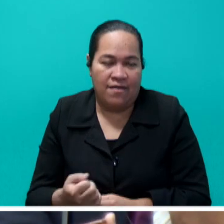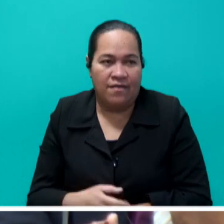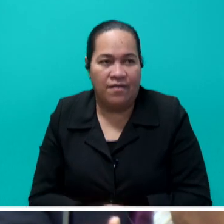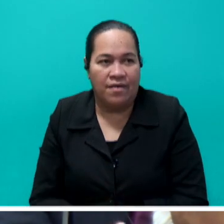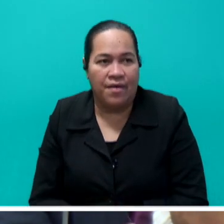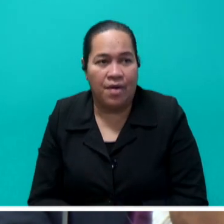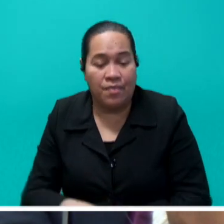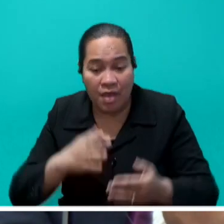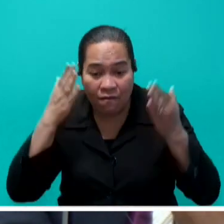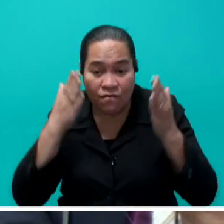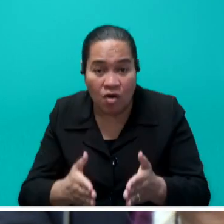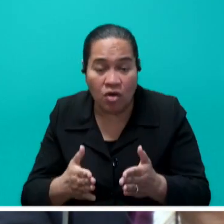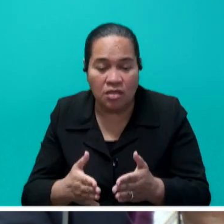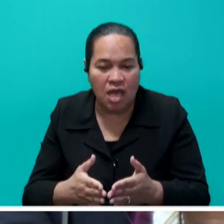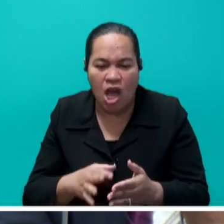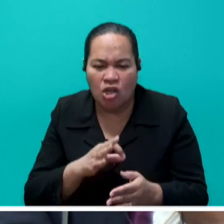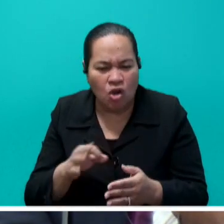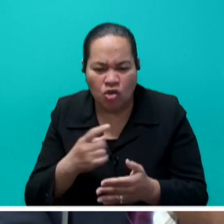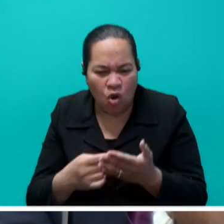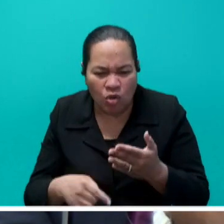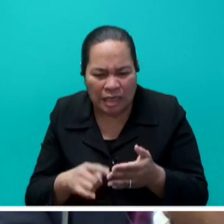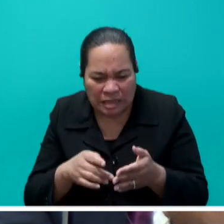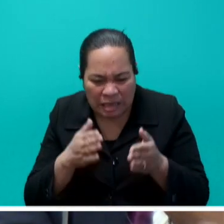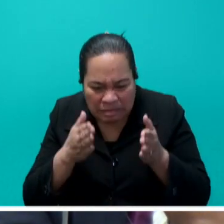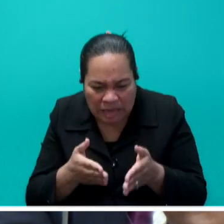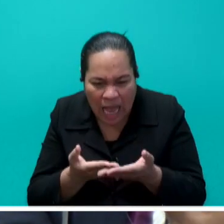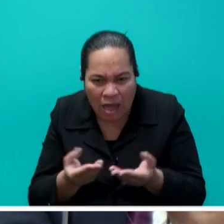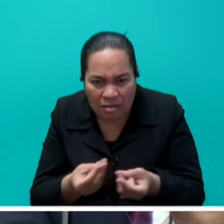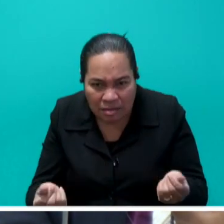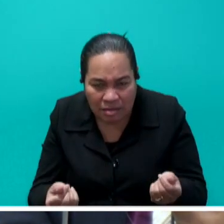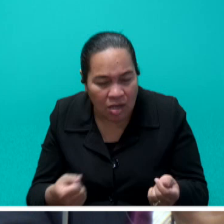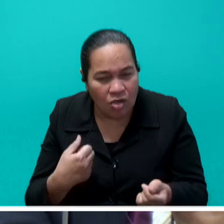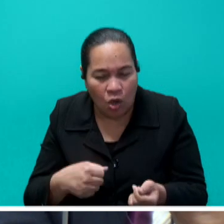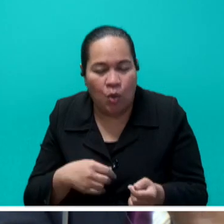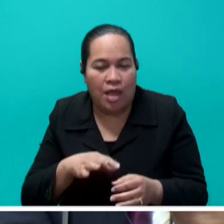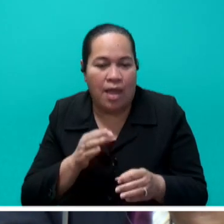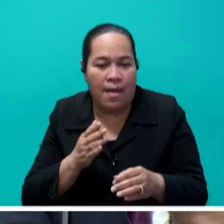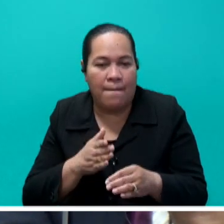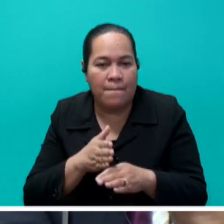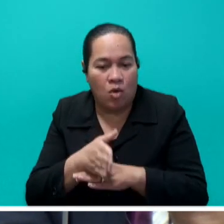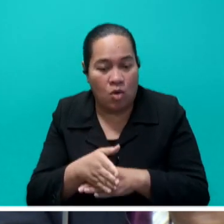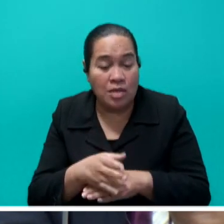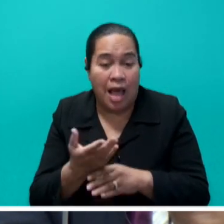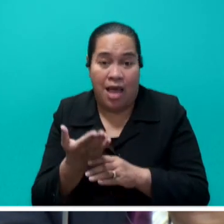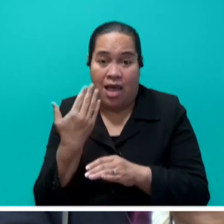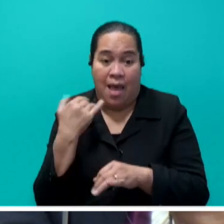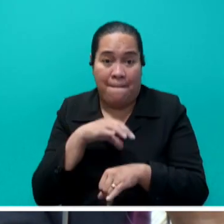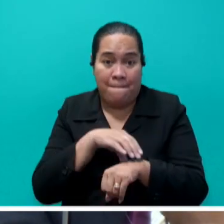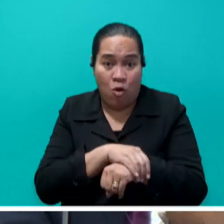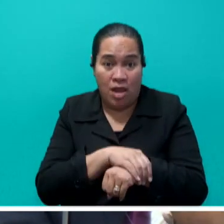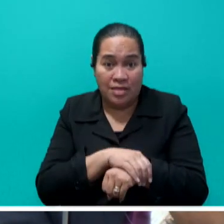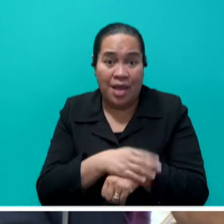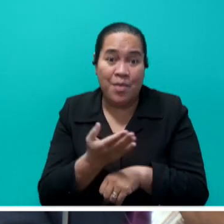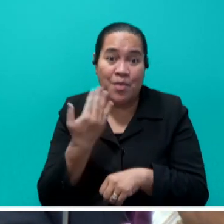the focus actually goes beyond punitive measures. In the past, the police, essentially what they would do when